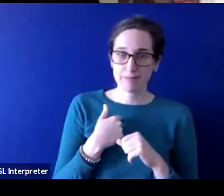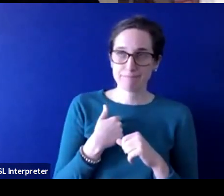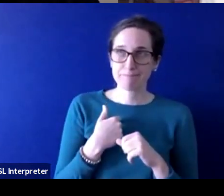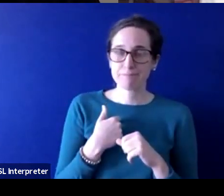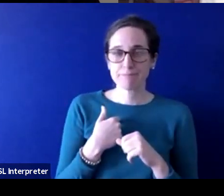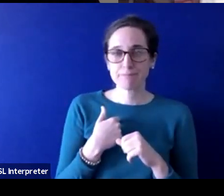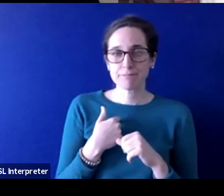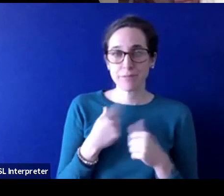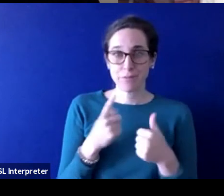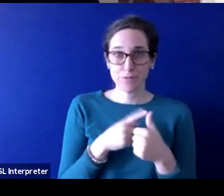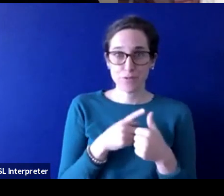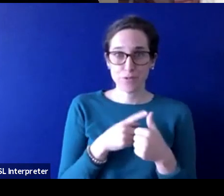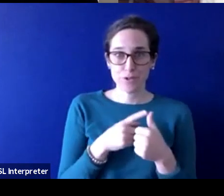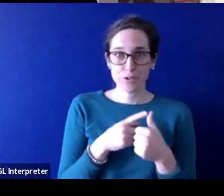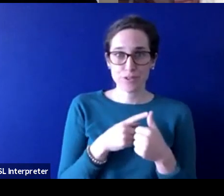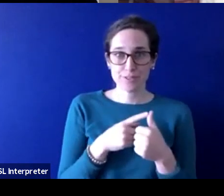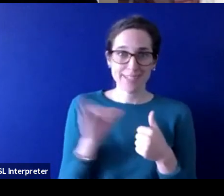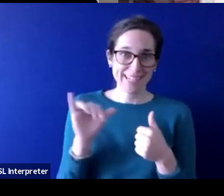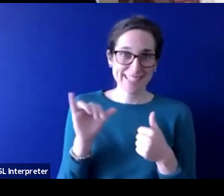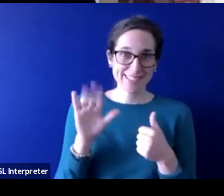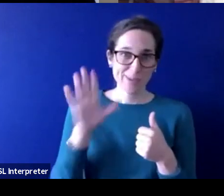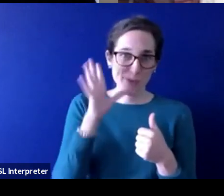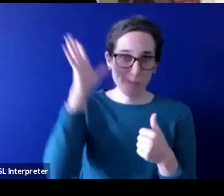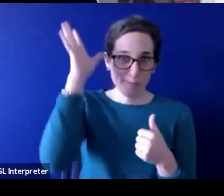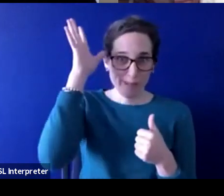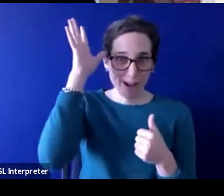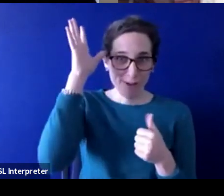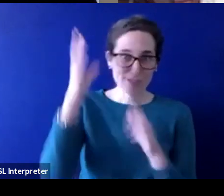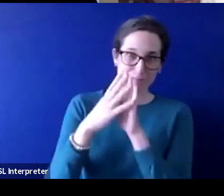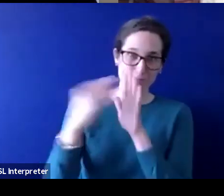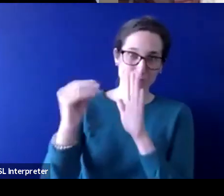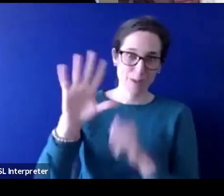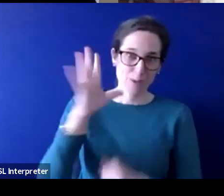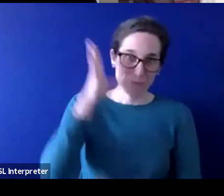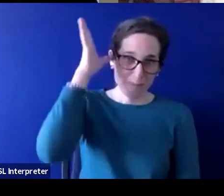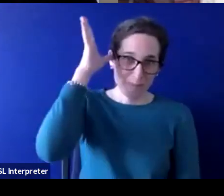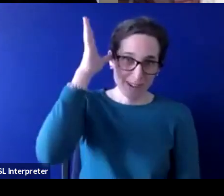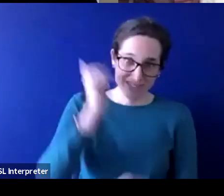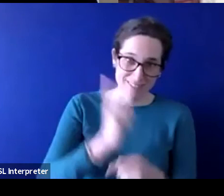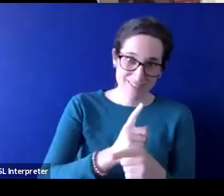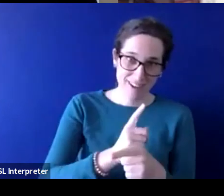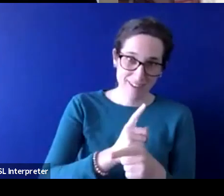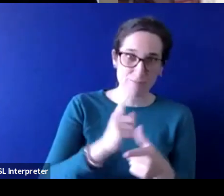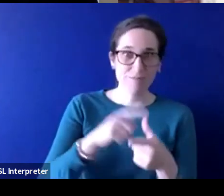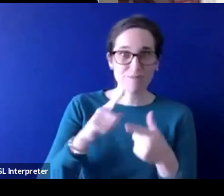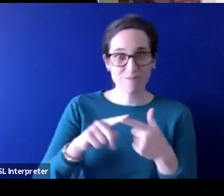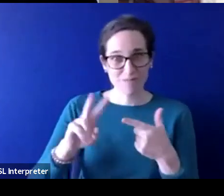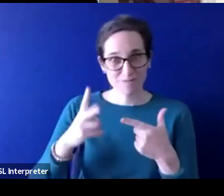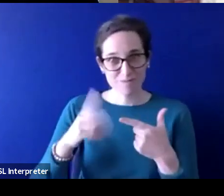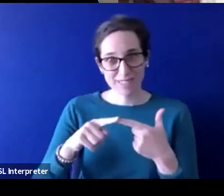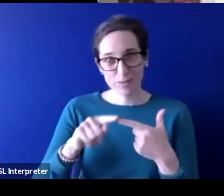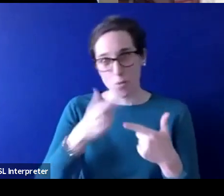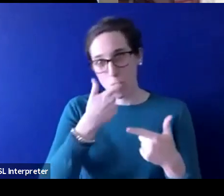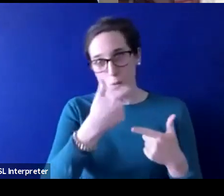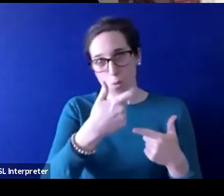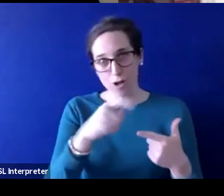your first thing is mimic, you know, your parents. Like that's the first thing you do is mimic what you see, and then you see the television and you know the shows you watch